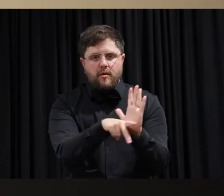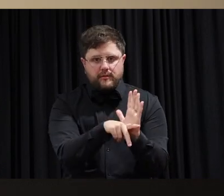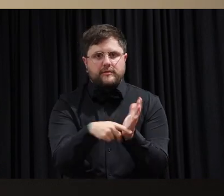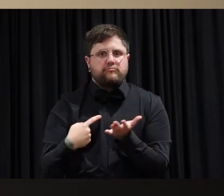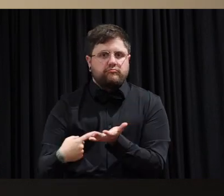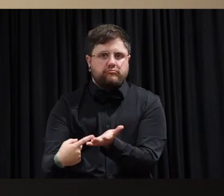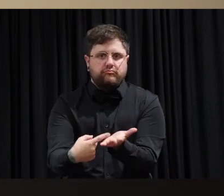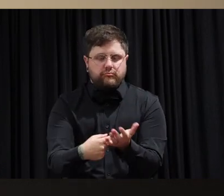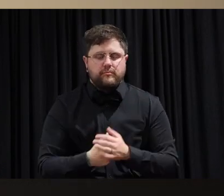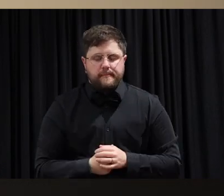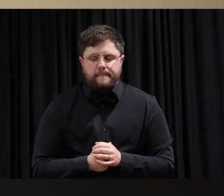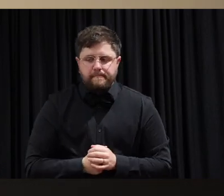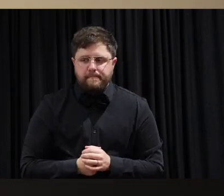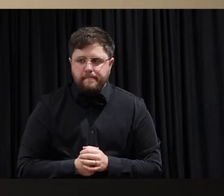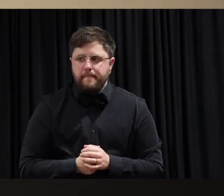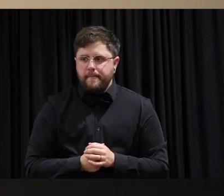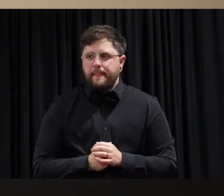discussions.